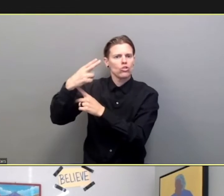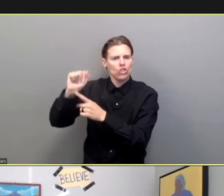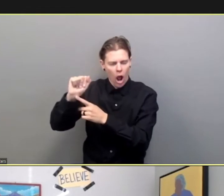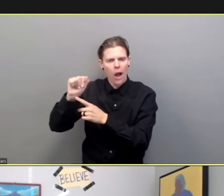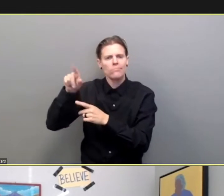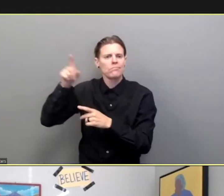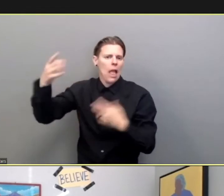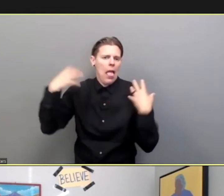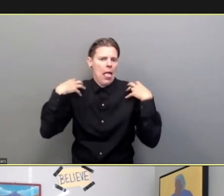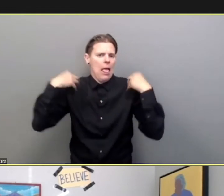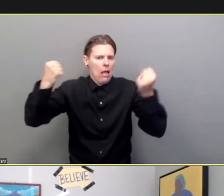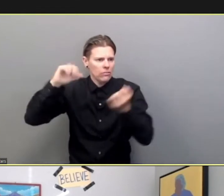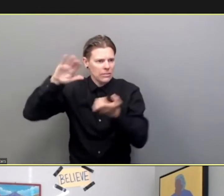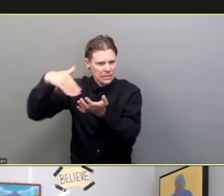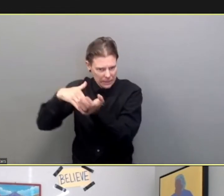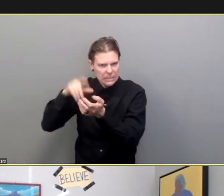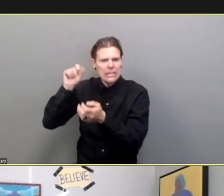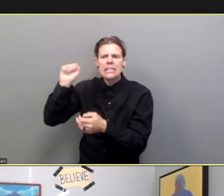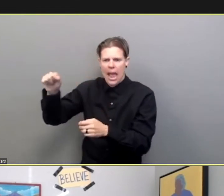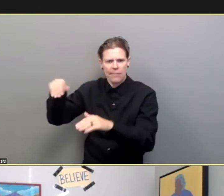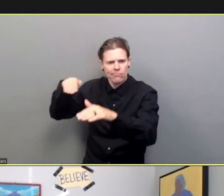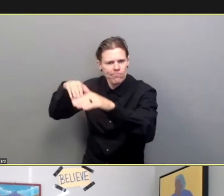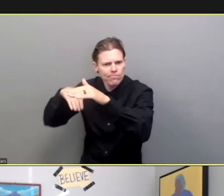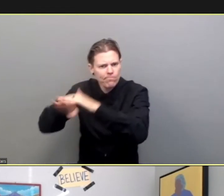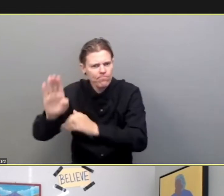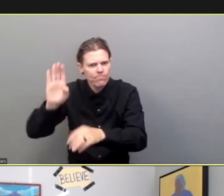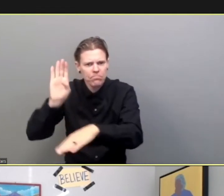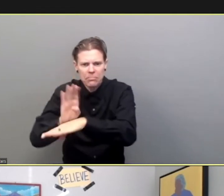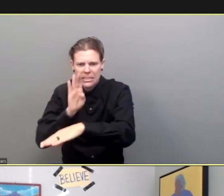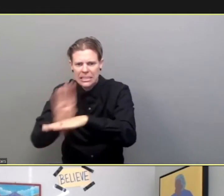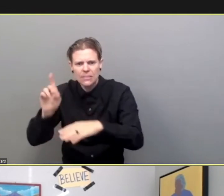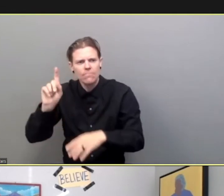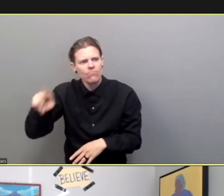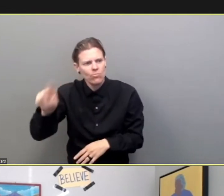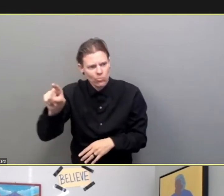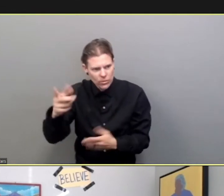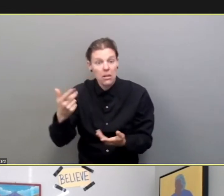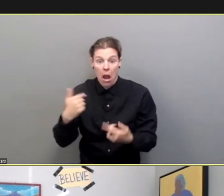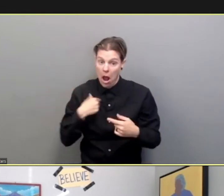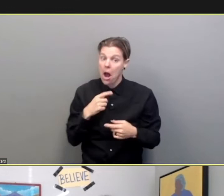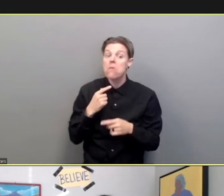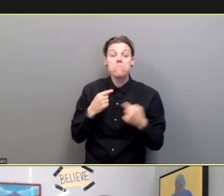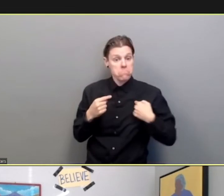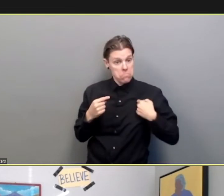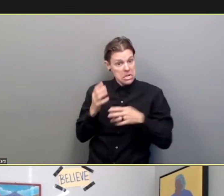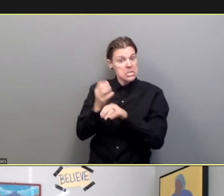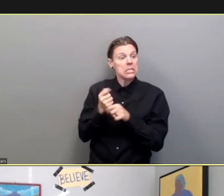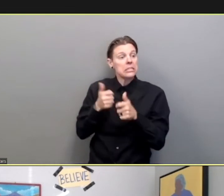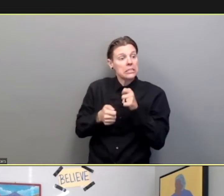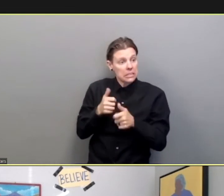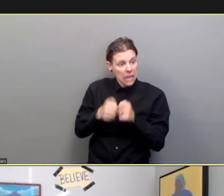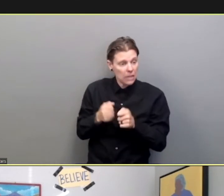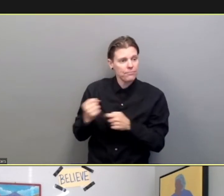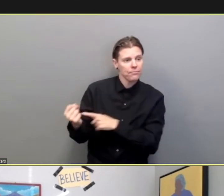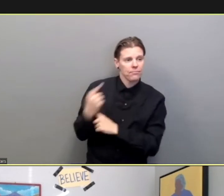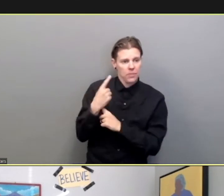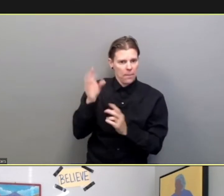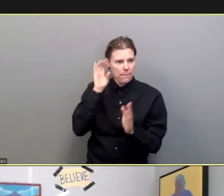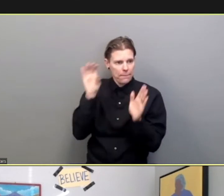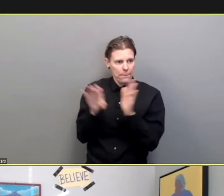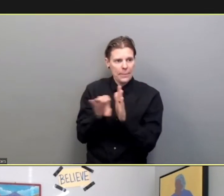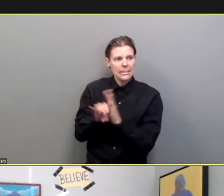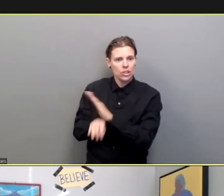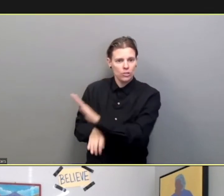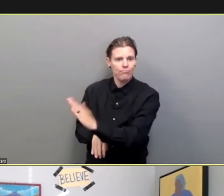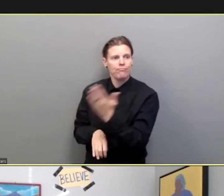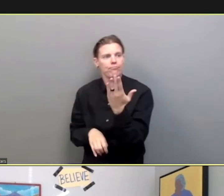mean, I actually get text messages of a picture of someone on the Santa Fe Plaza without a mask, and